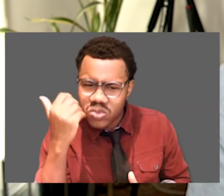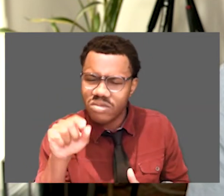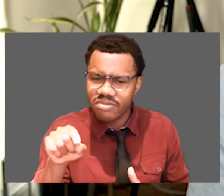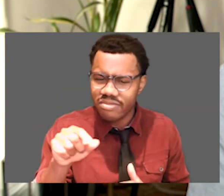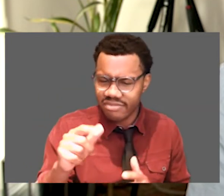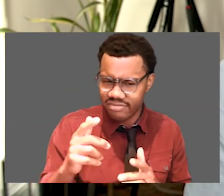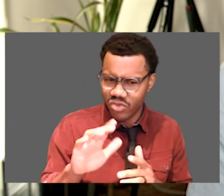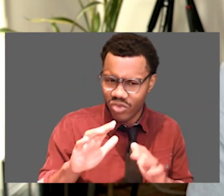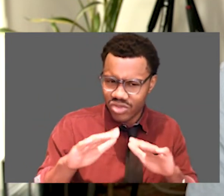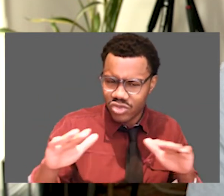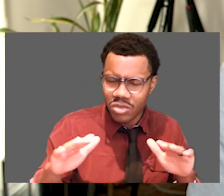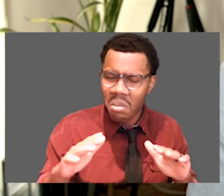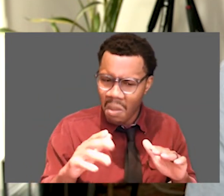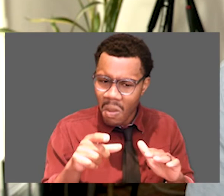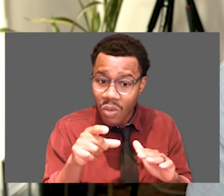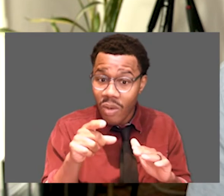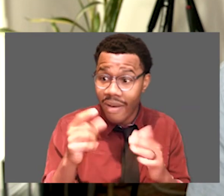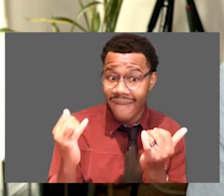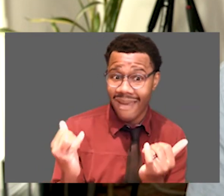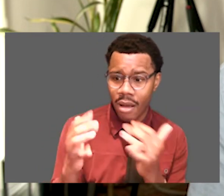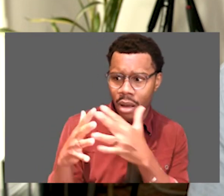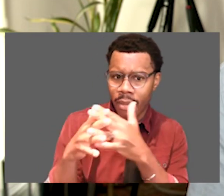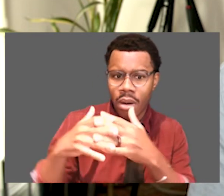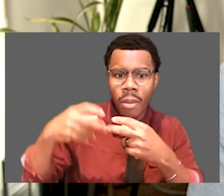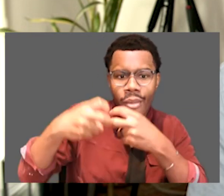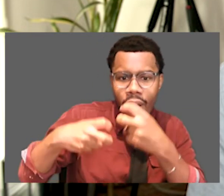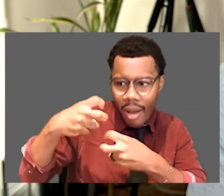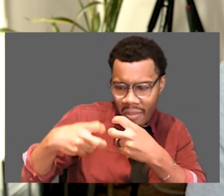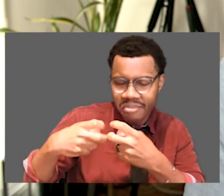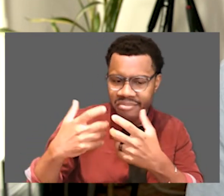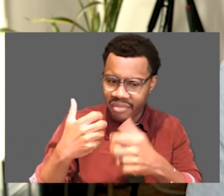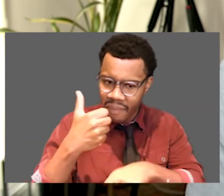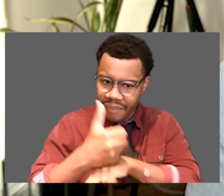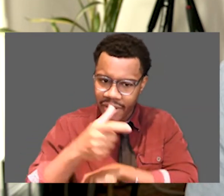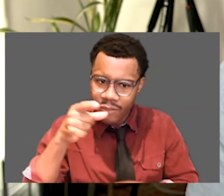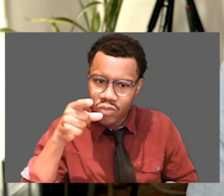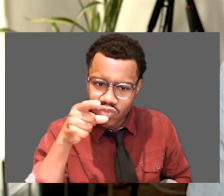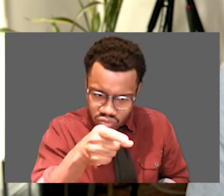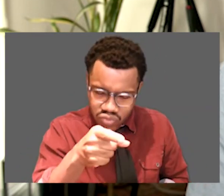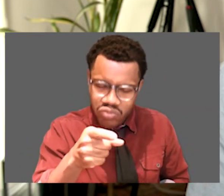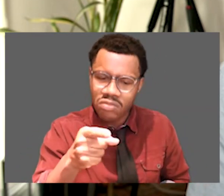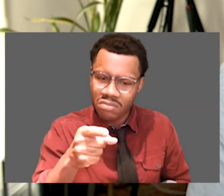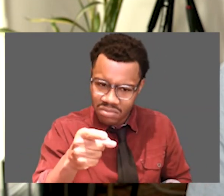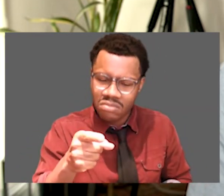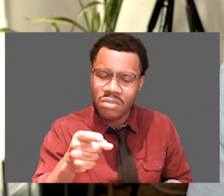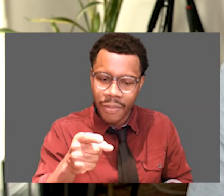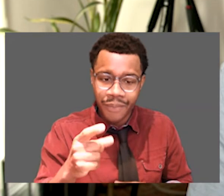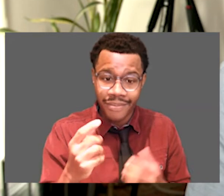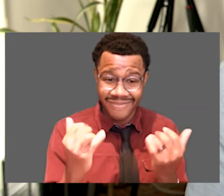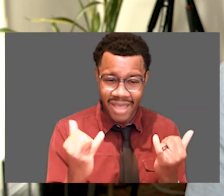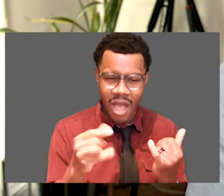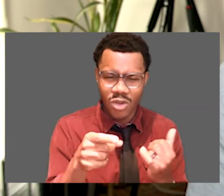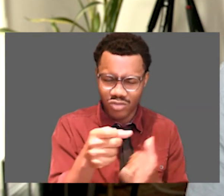America's problems, and you'll get what you deserve. You are hereby sentenced to the Minnesota Department of